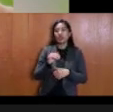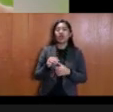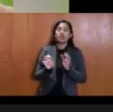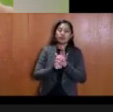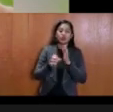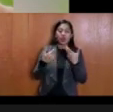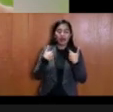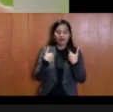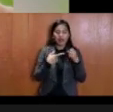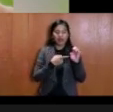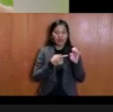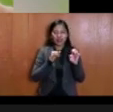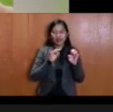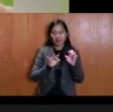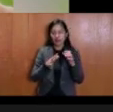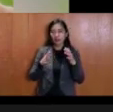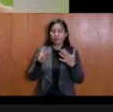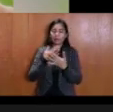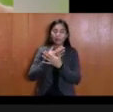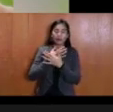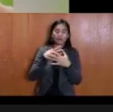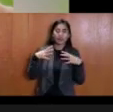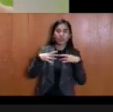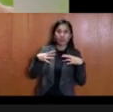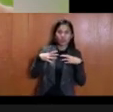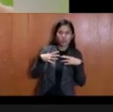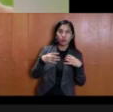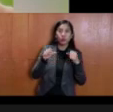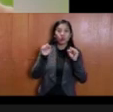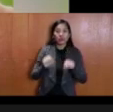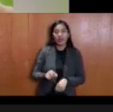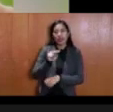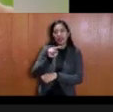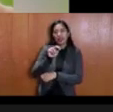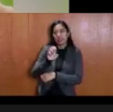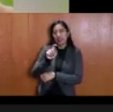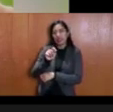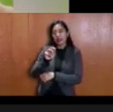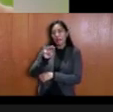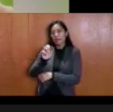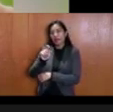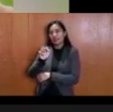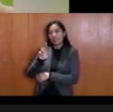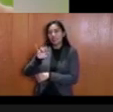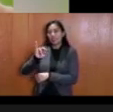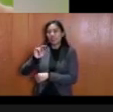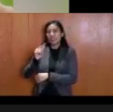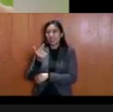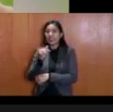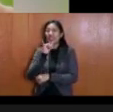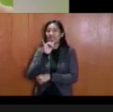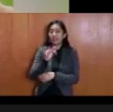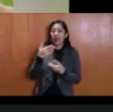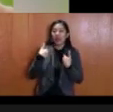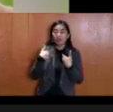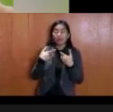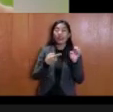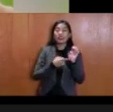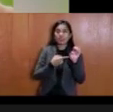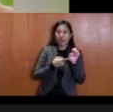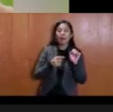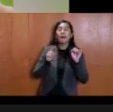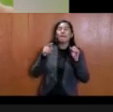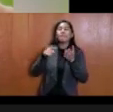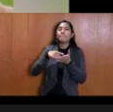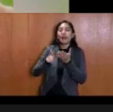vacation, then you can enter into a net metering agreement with Meralco. Any excess generation, we will be paid back